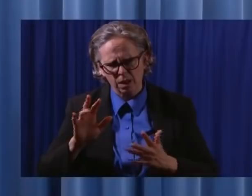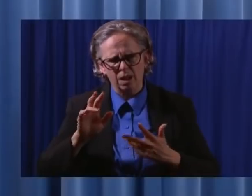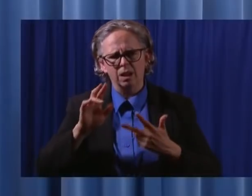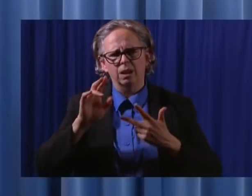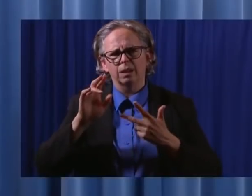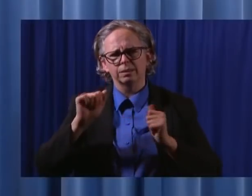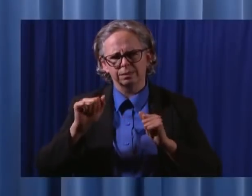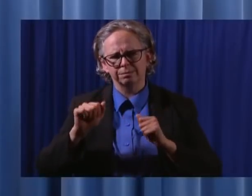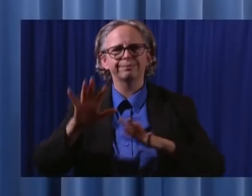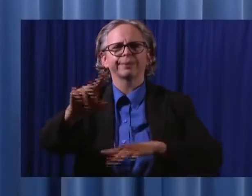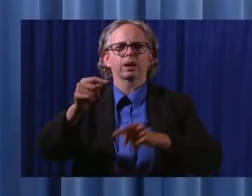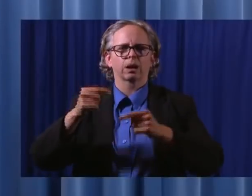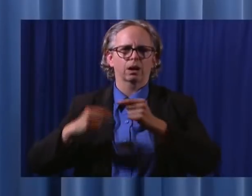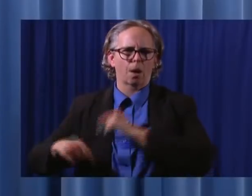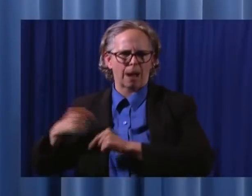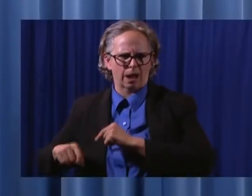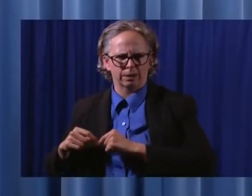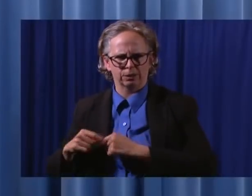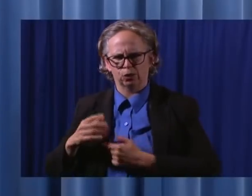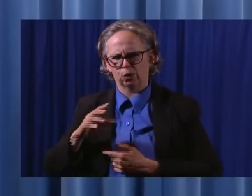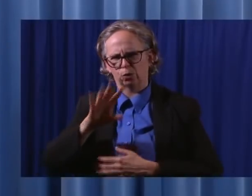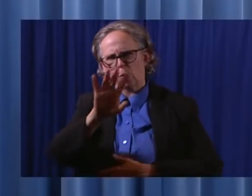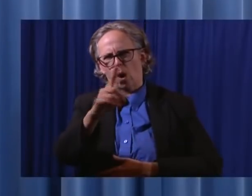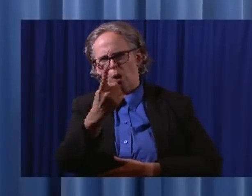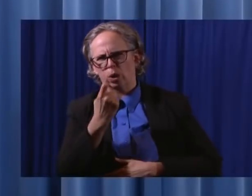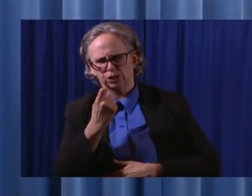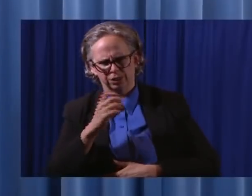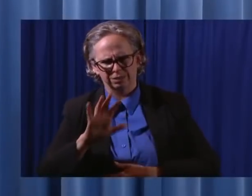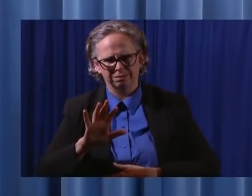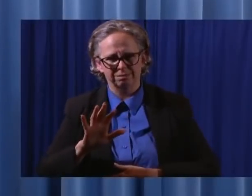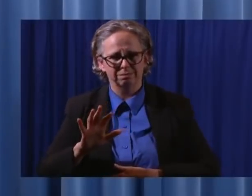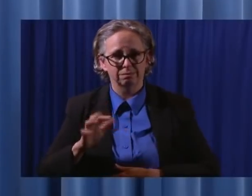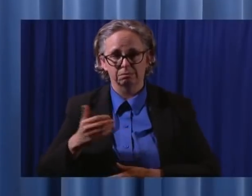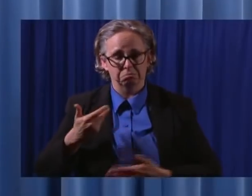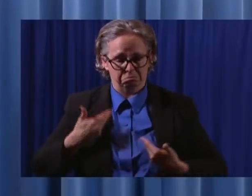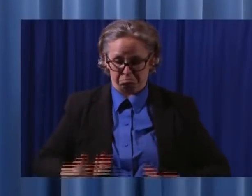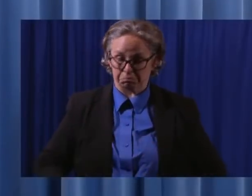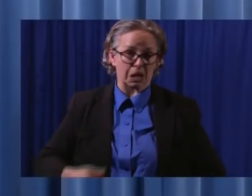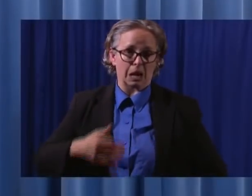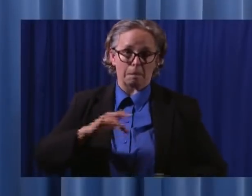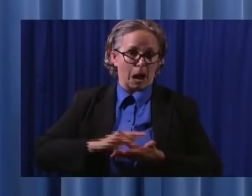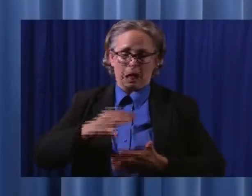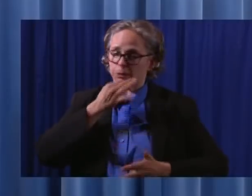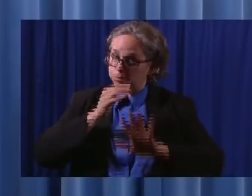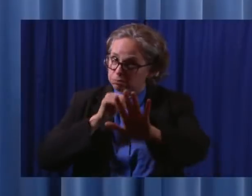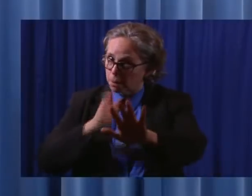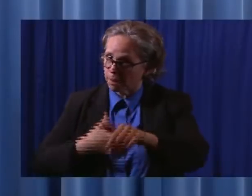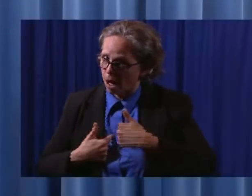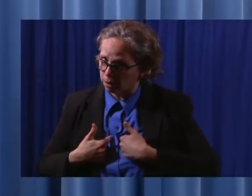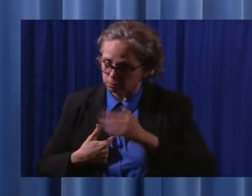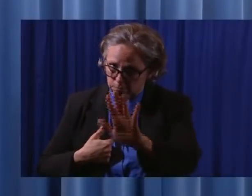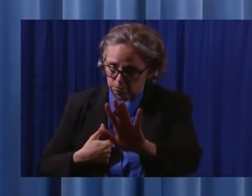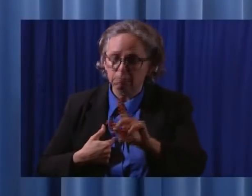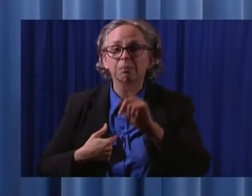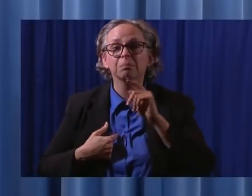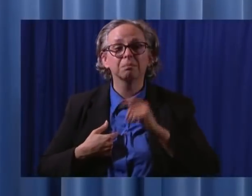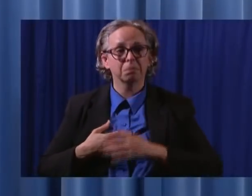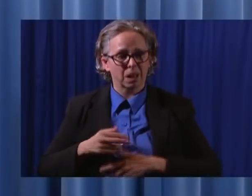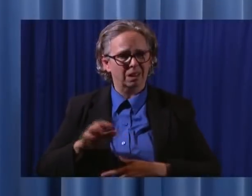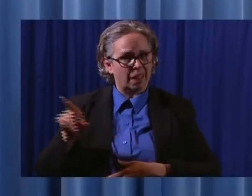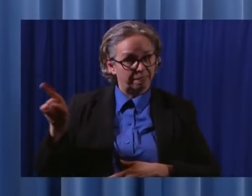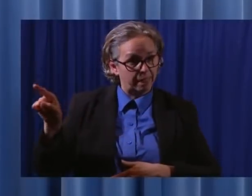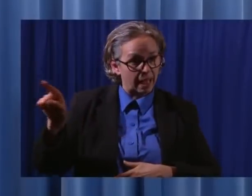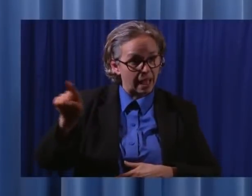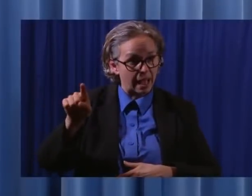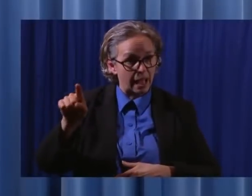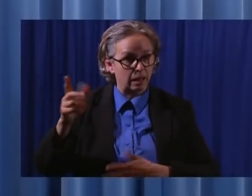you raised. And again, I don't pretend to be the medical expert, but every medical expert I've talked to said you look at the positivity rate